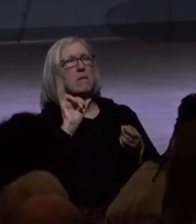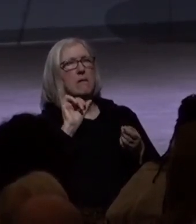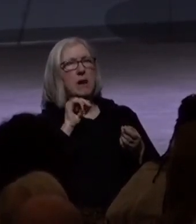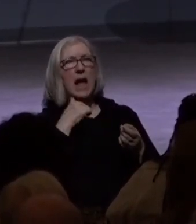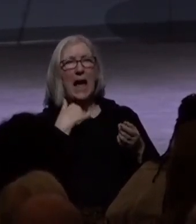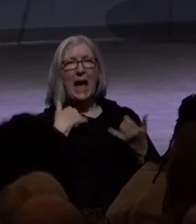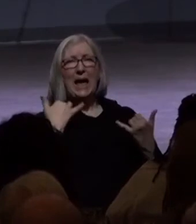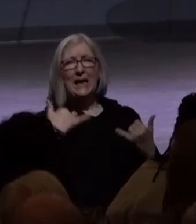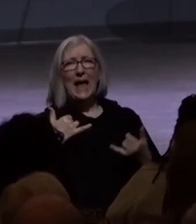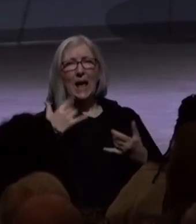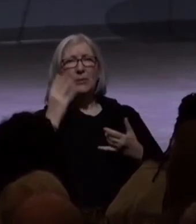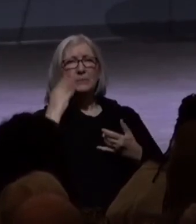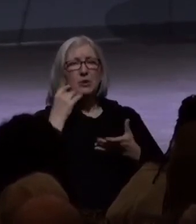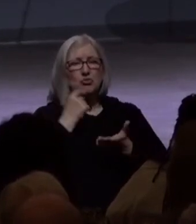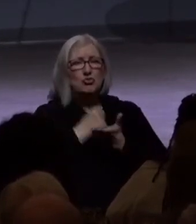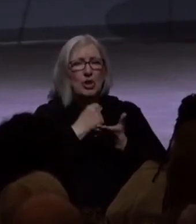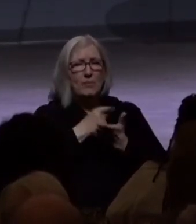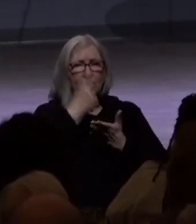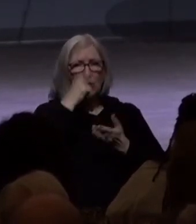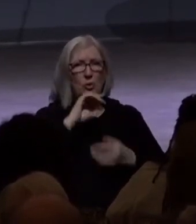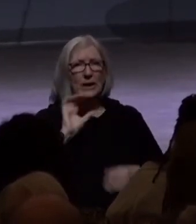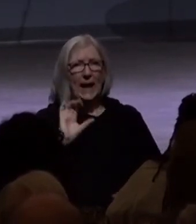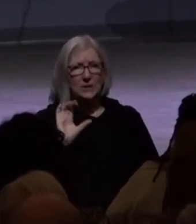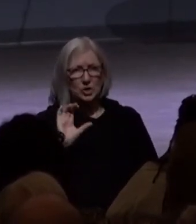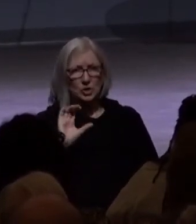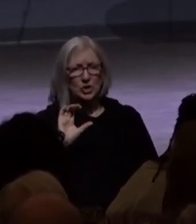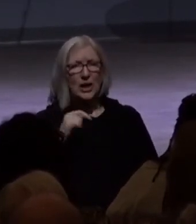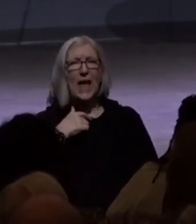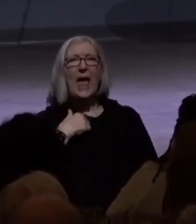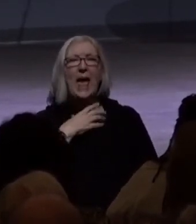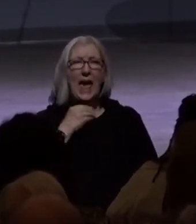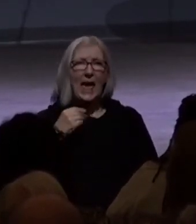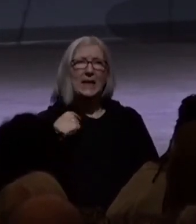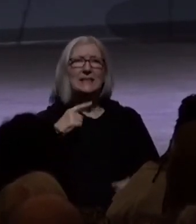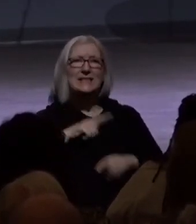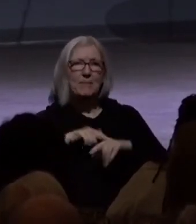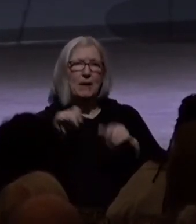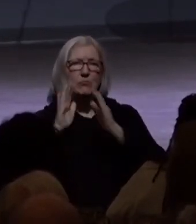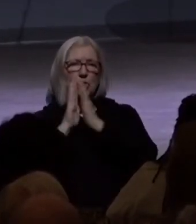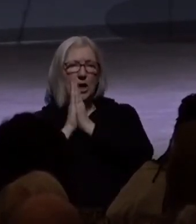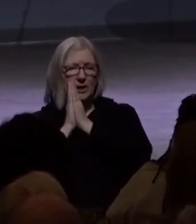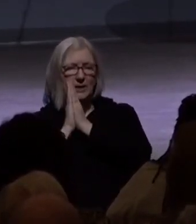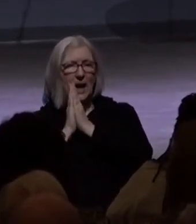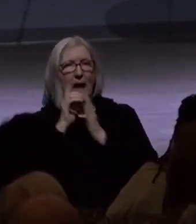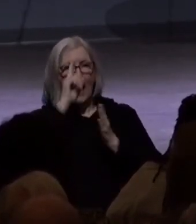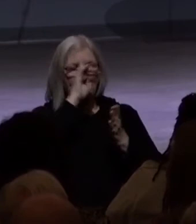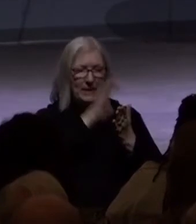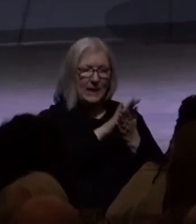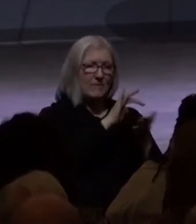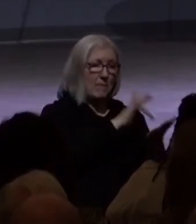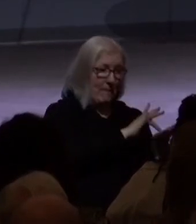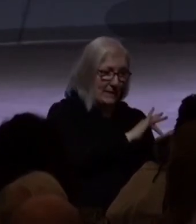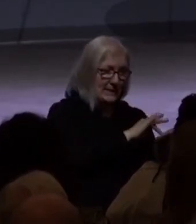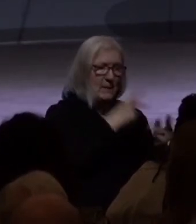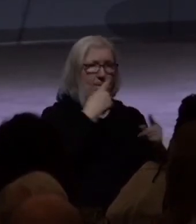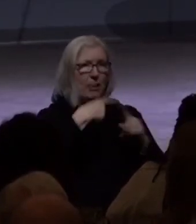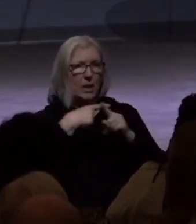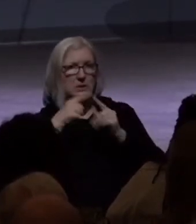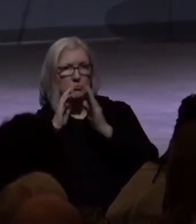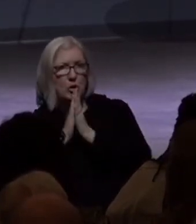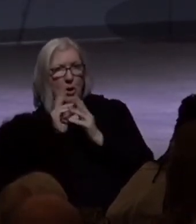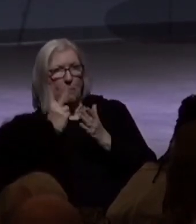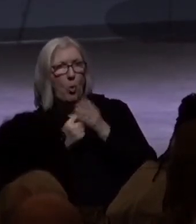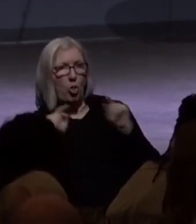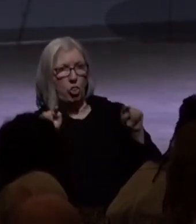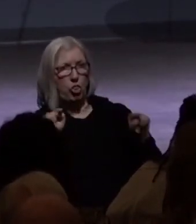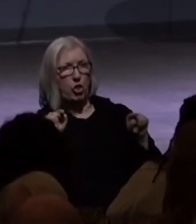for my cancer. And I am praying. I'm a guy who believes in the power of medicine and prayer. But sometimes I think as Americans, we trust